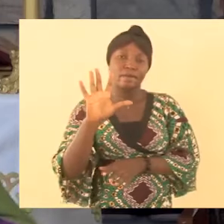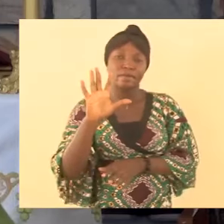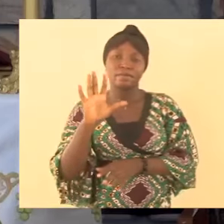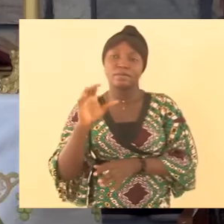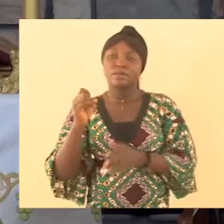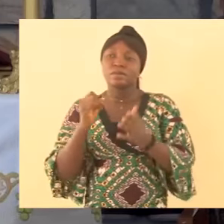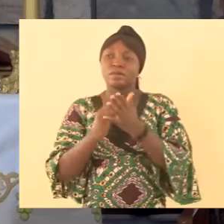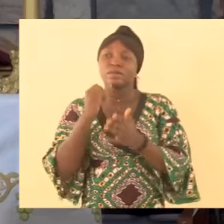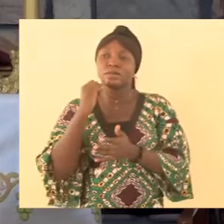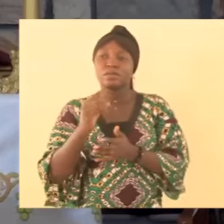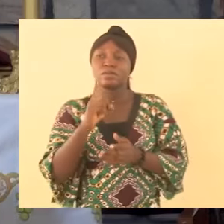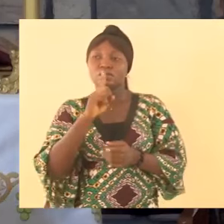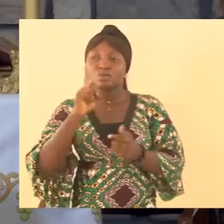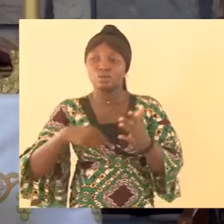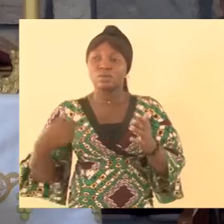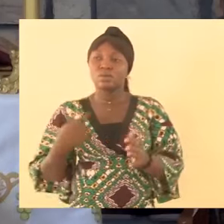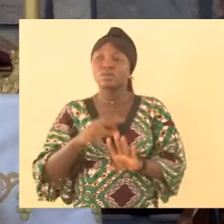Five.